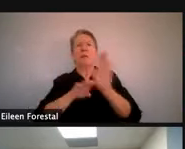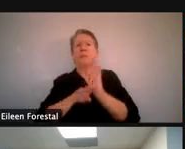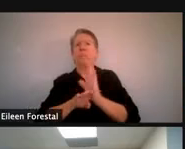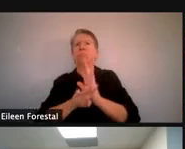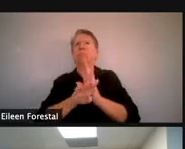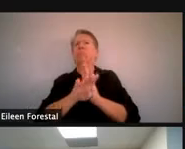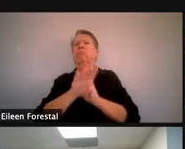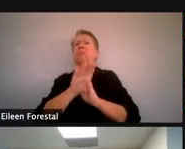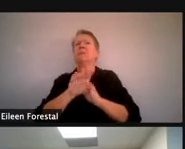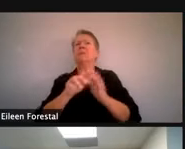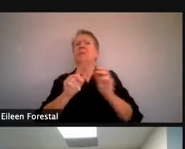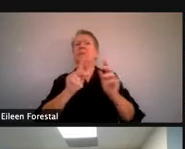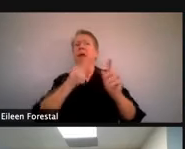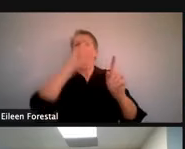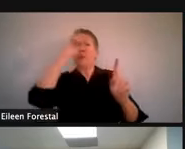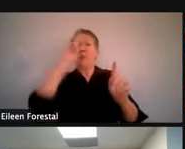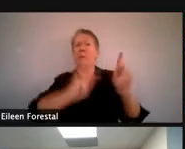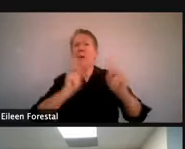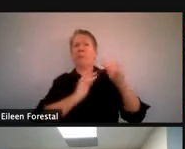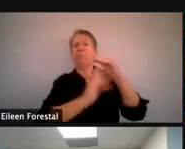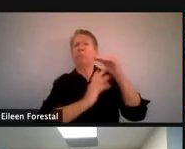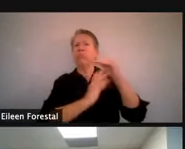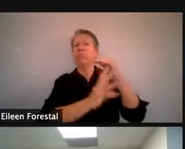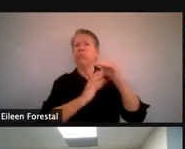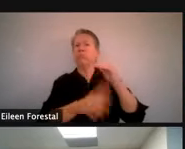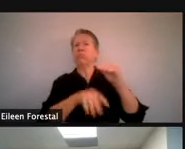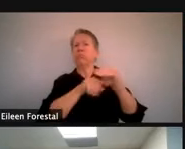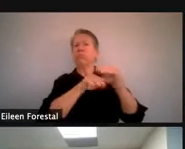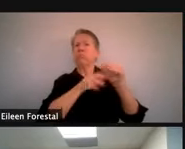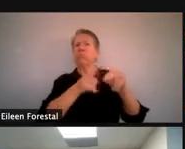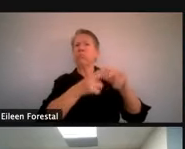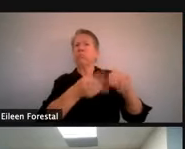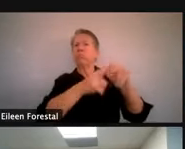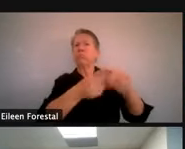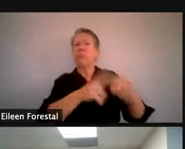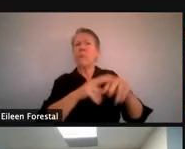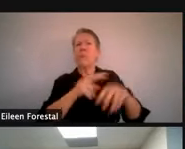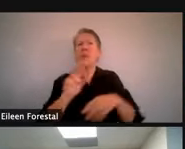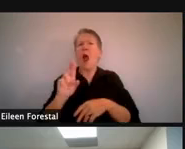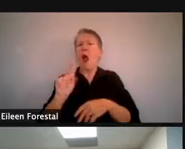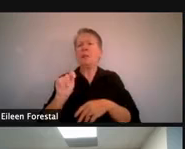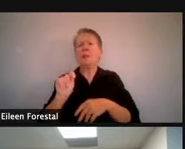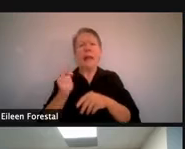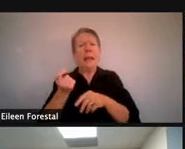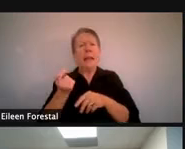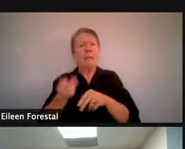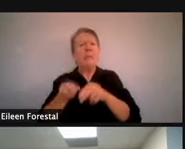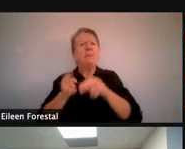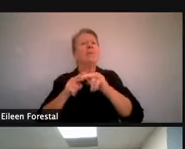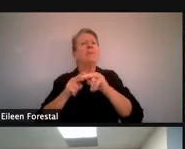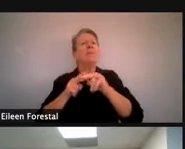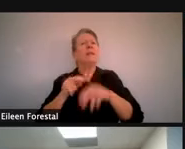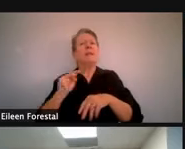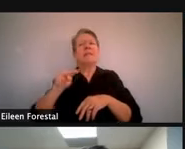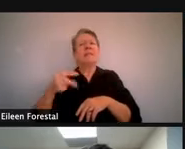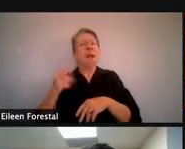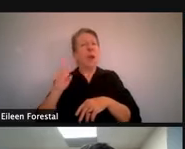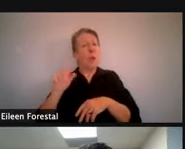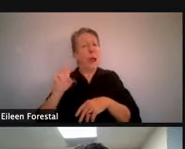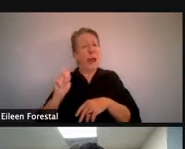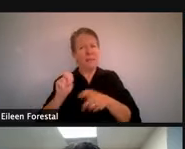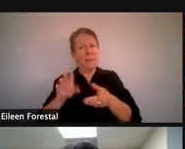spot positivity is up, RT up slightly. The second wave is here. And yet, this death total is still very low, all